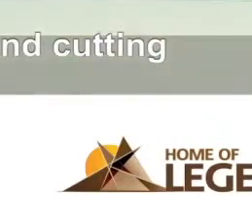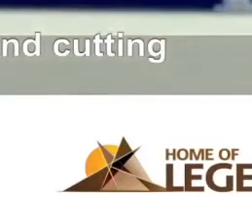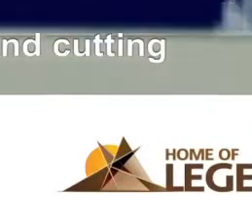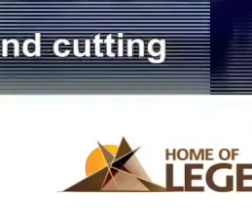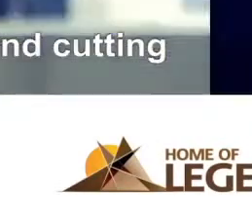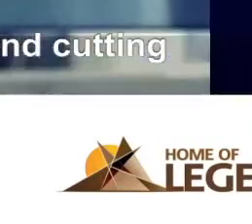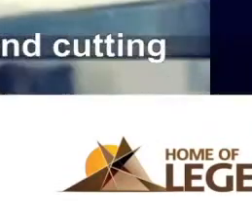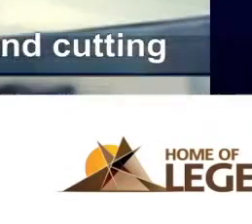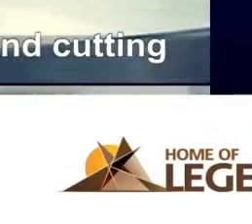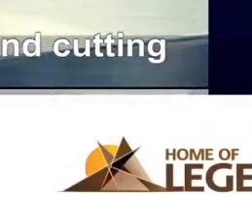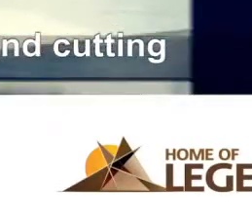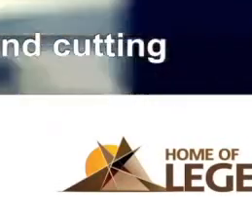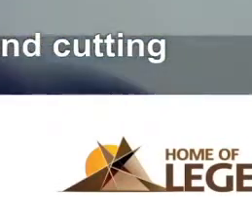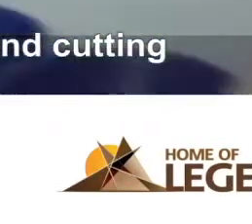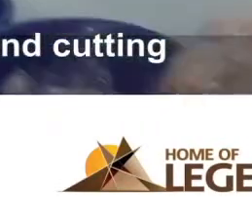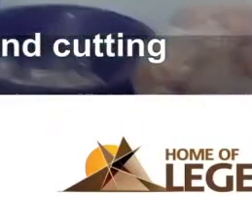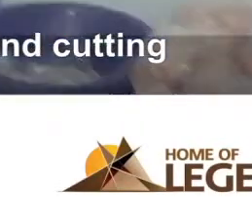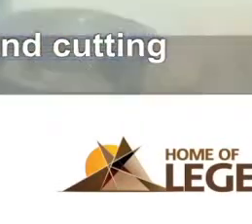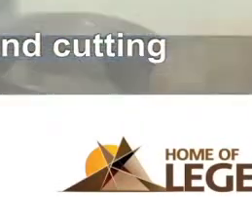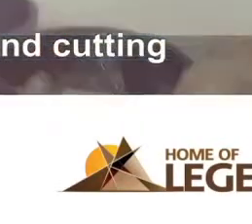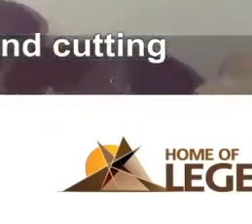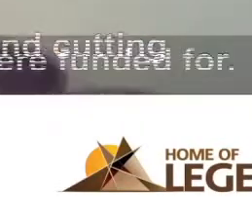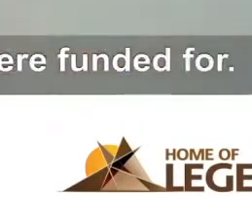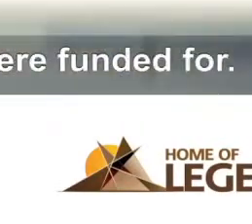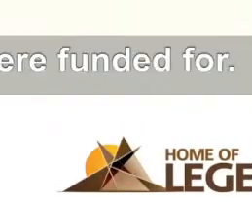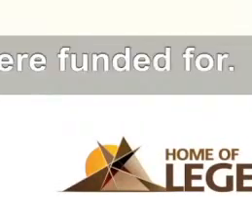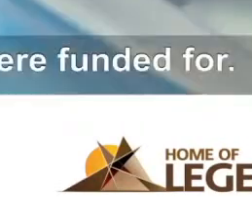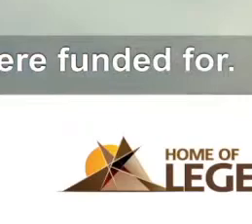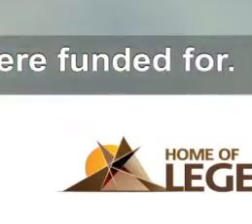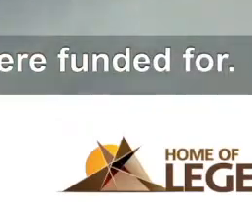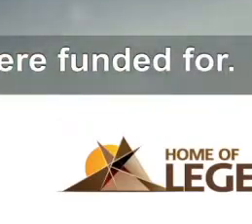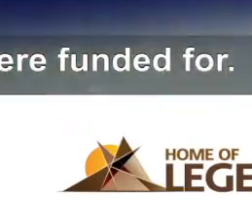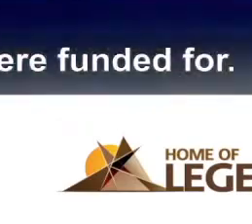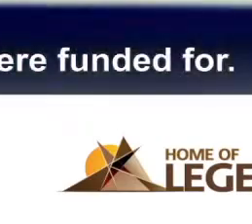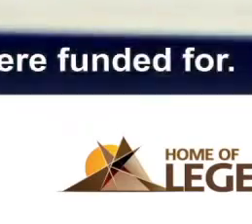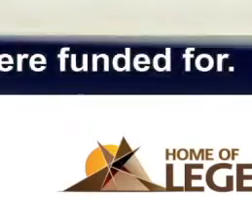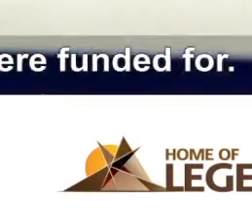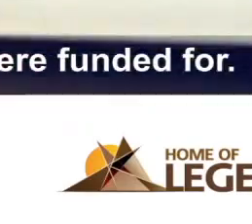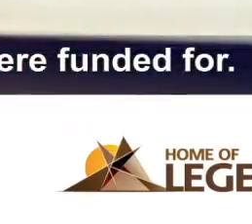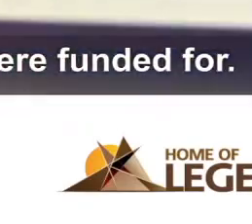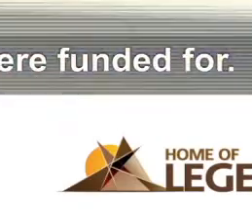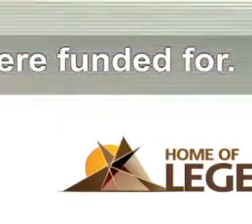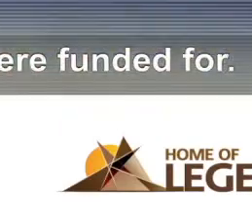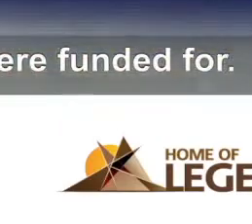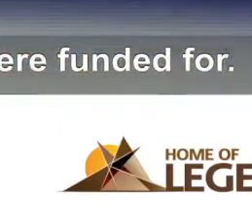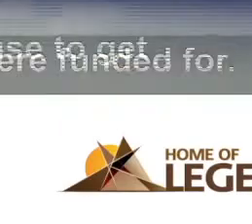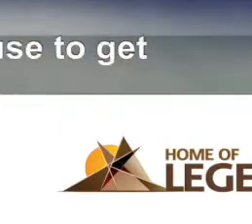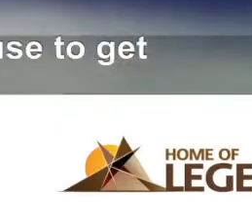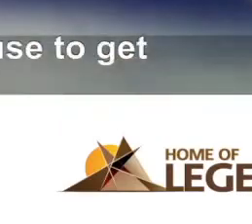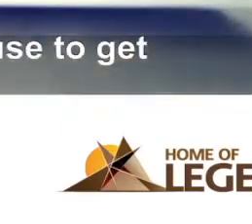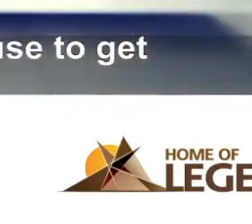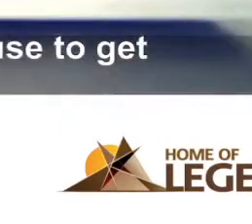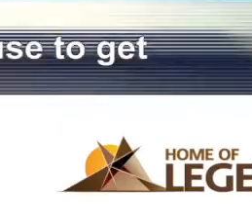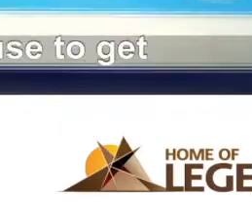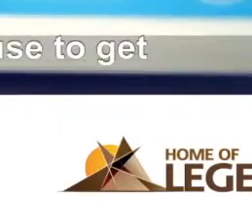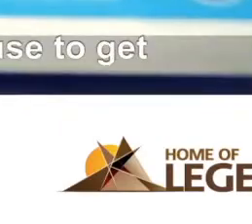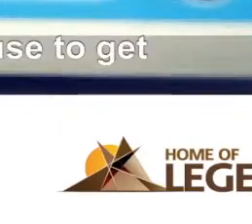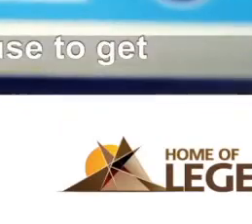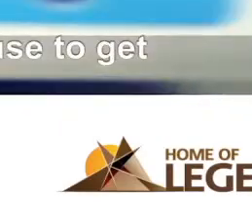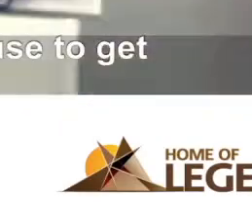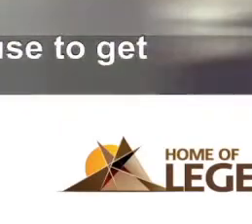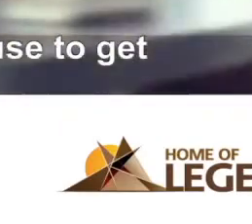chopping, slicing and cutting the processing industry. Yeah, and that's what we applied for and that is what we were funded for. So in the